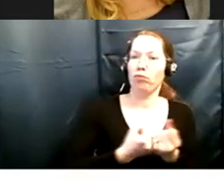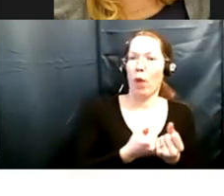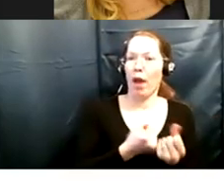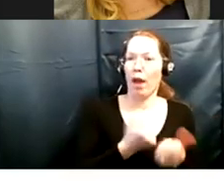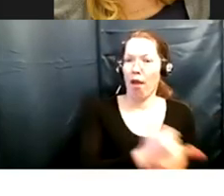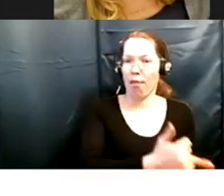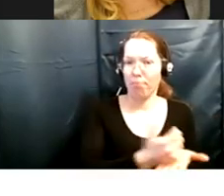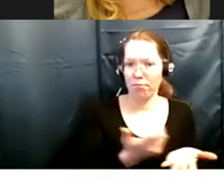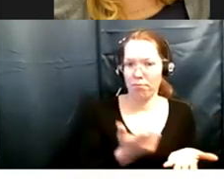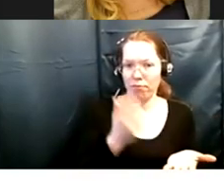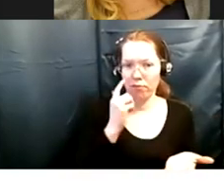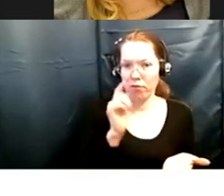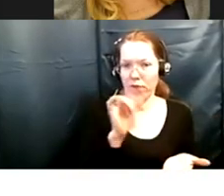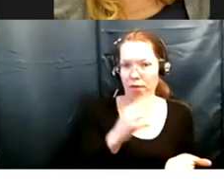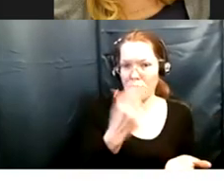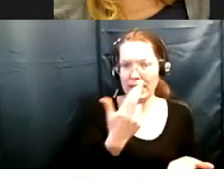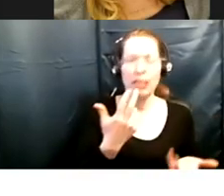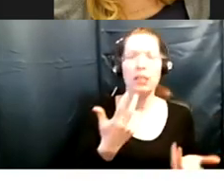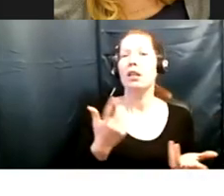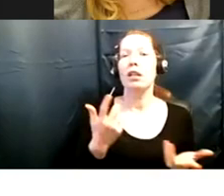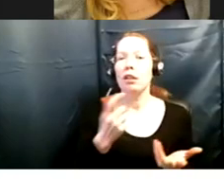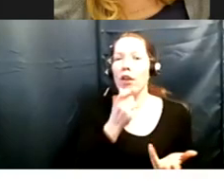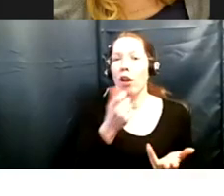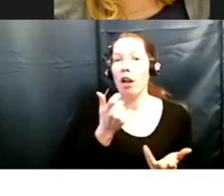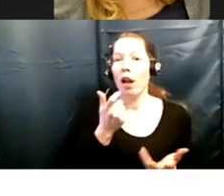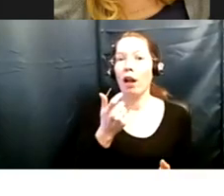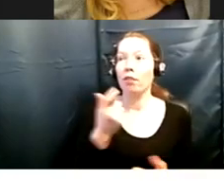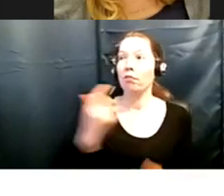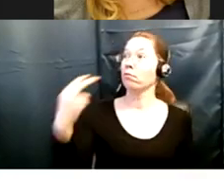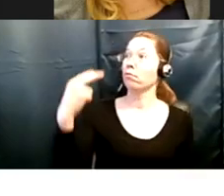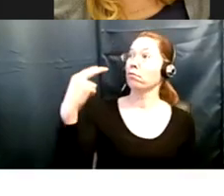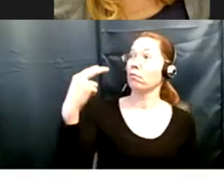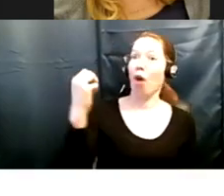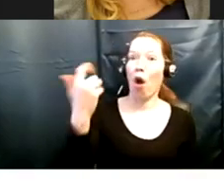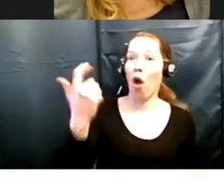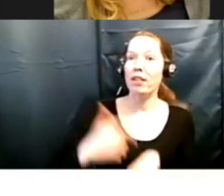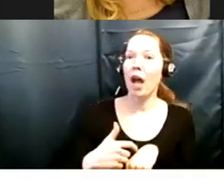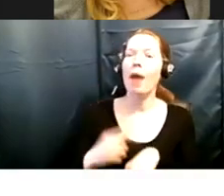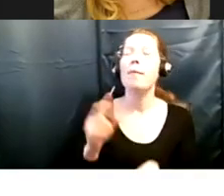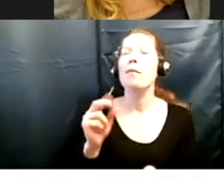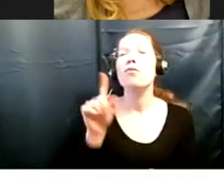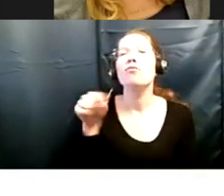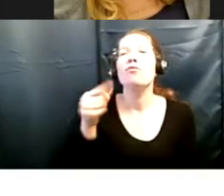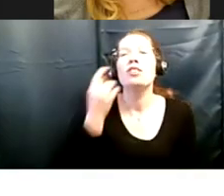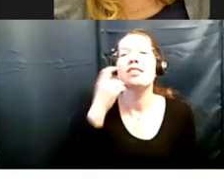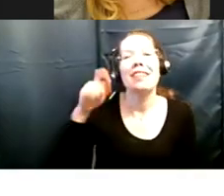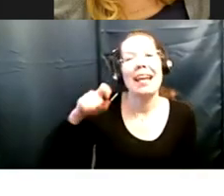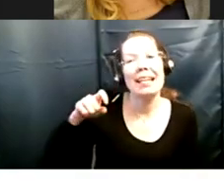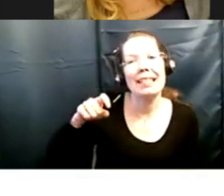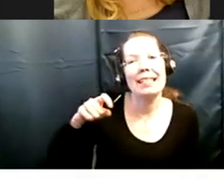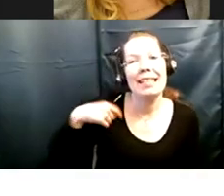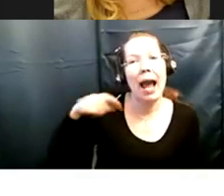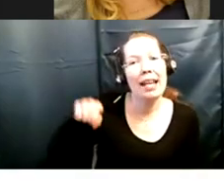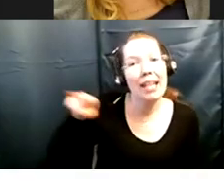And so they're not watching it all the time, just when I need them to. That's